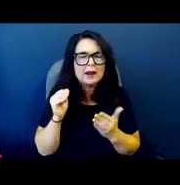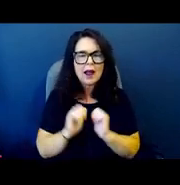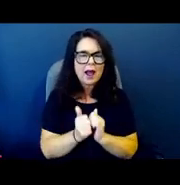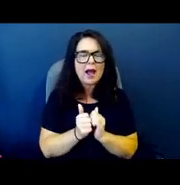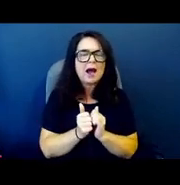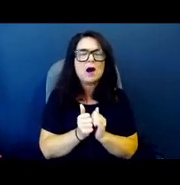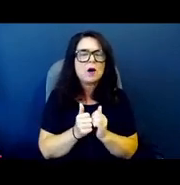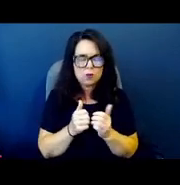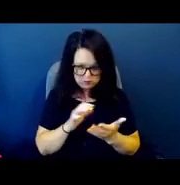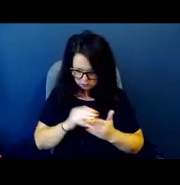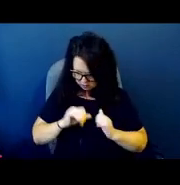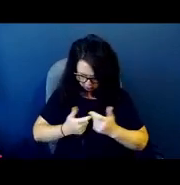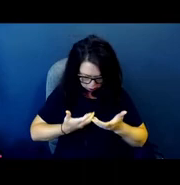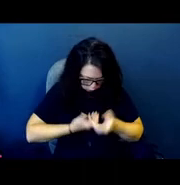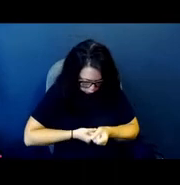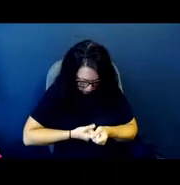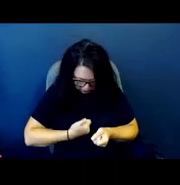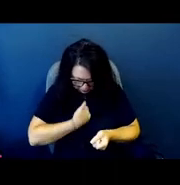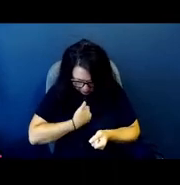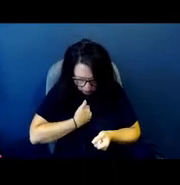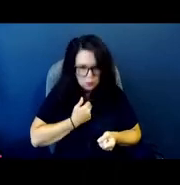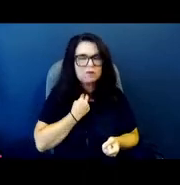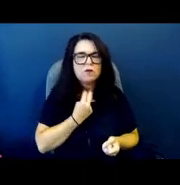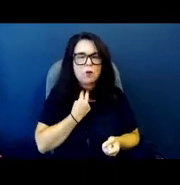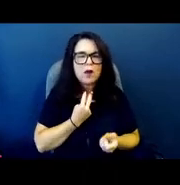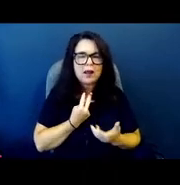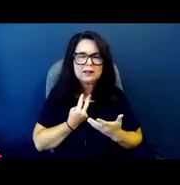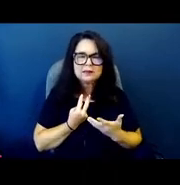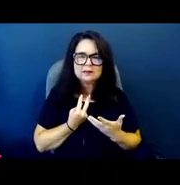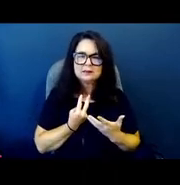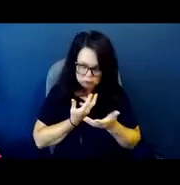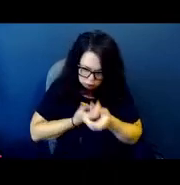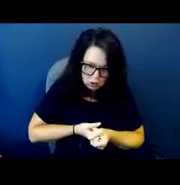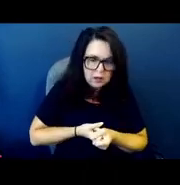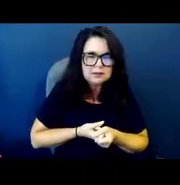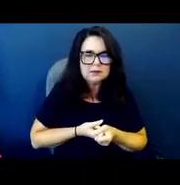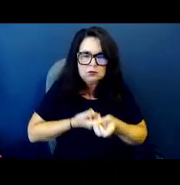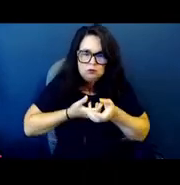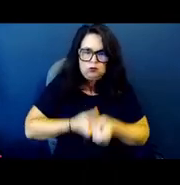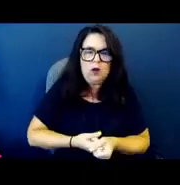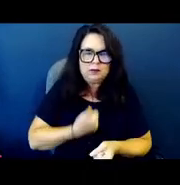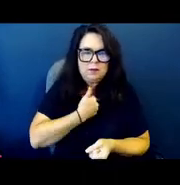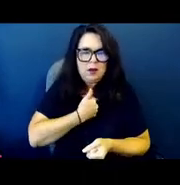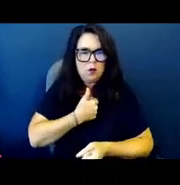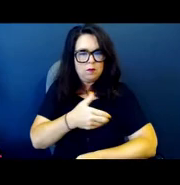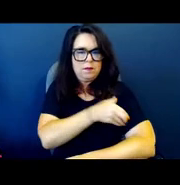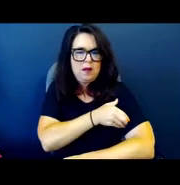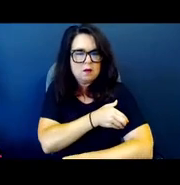my own voice and my own power. And I think